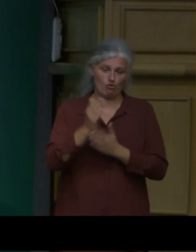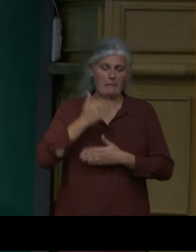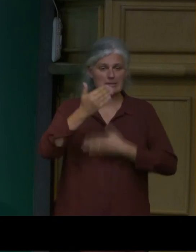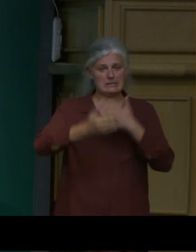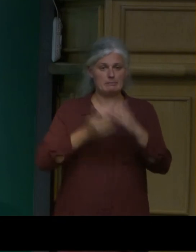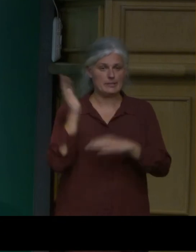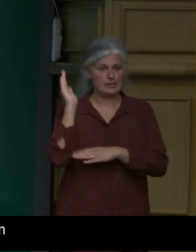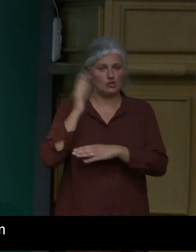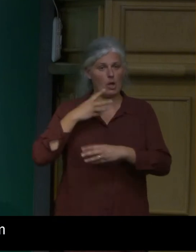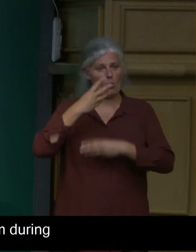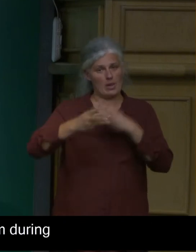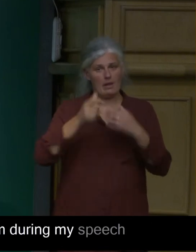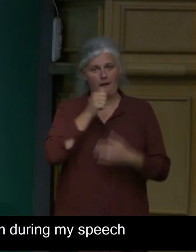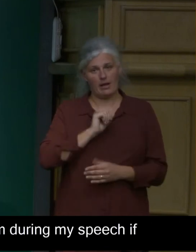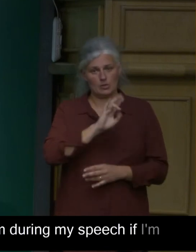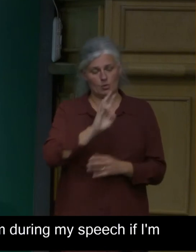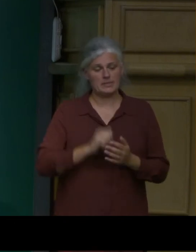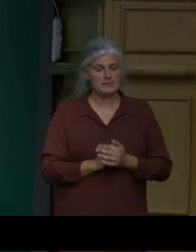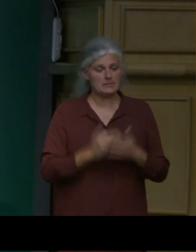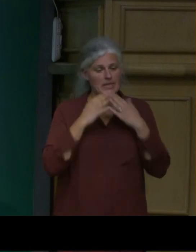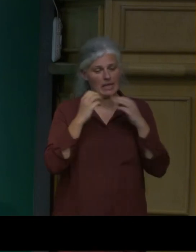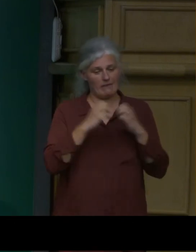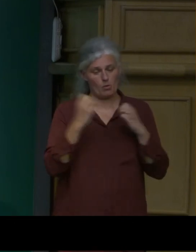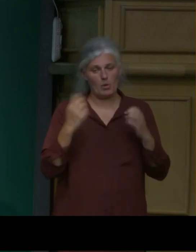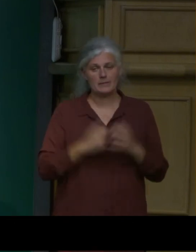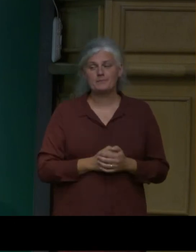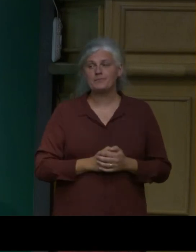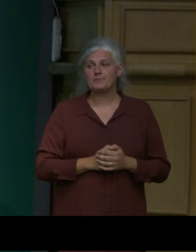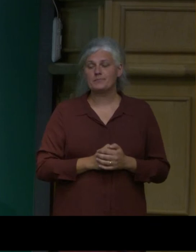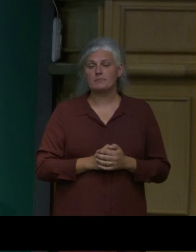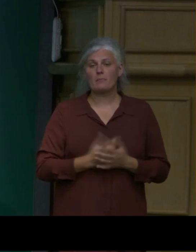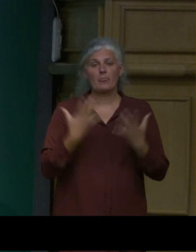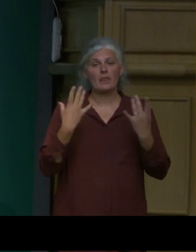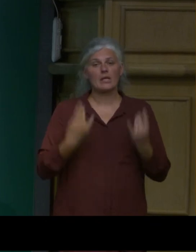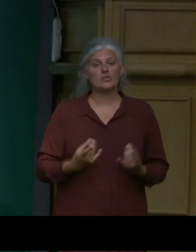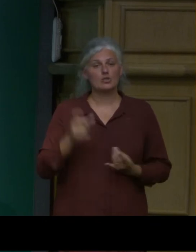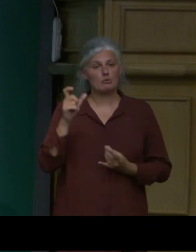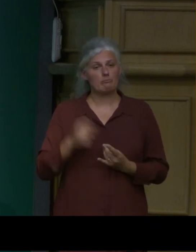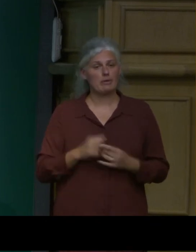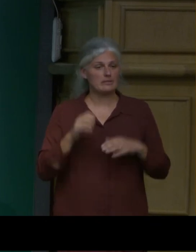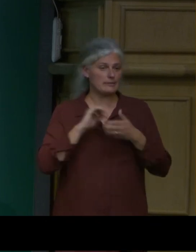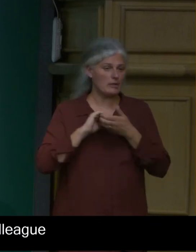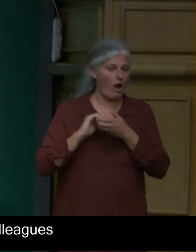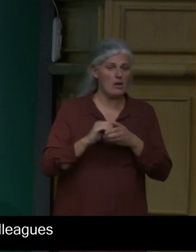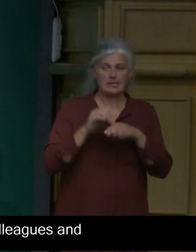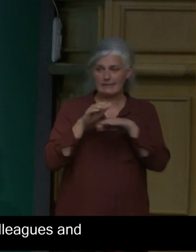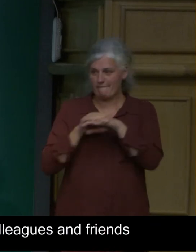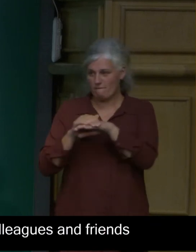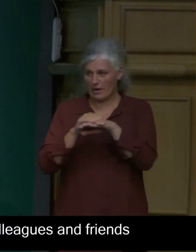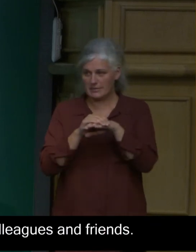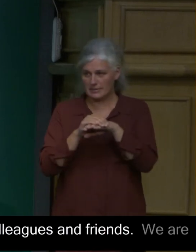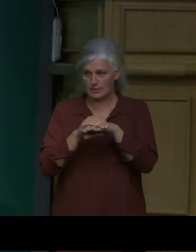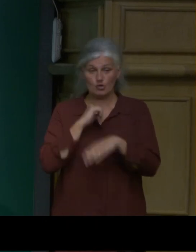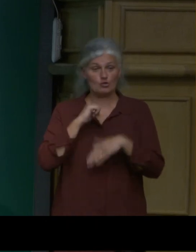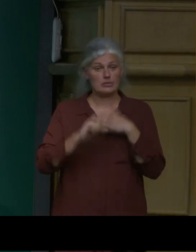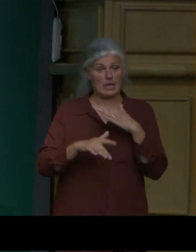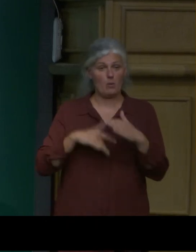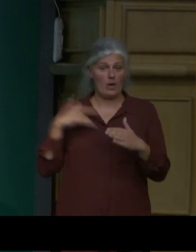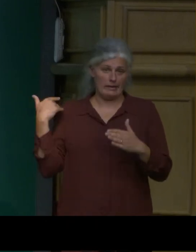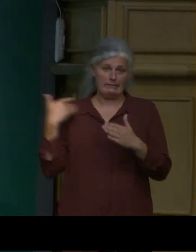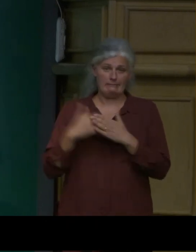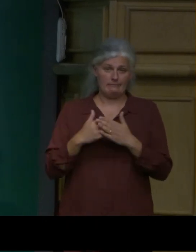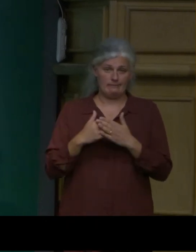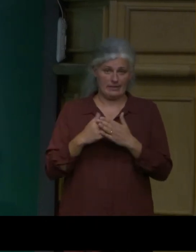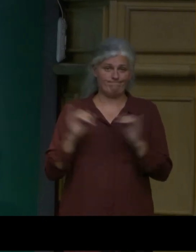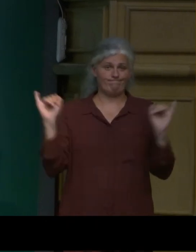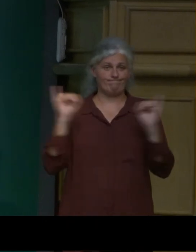speech if I'm given a chance to speak so thank you everyone uh chairperson colleagues and Friends we're living today in an age of Crisis